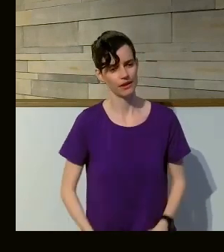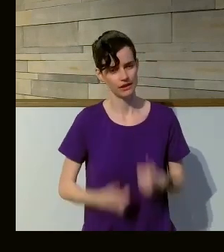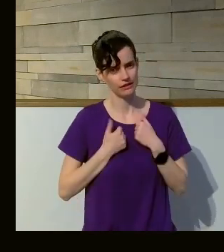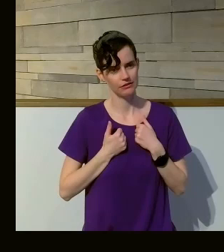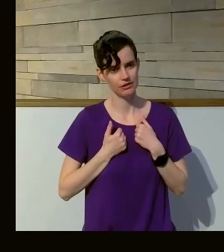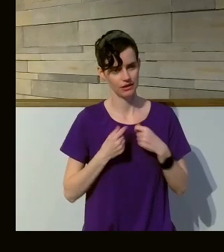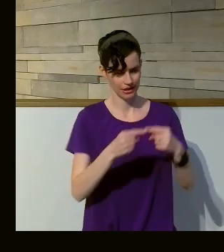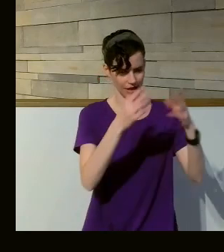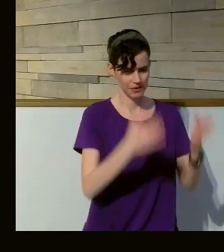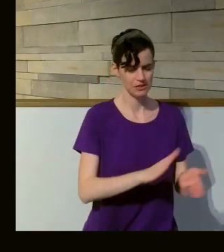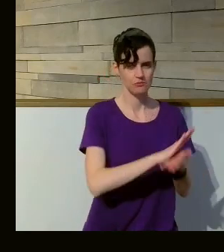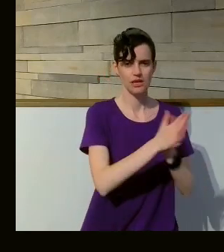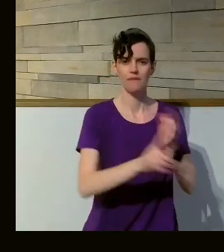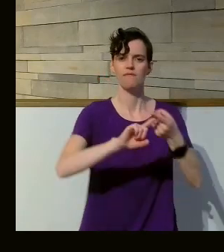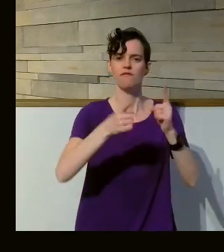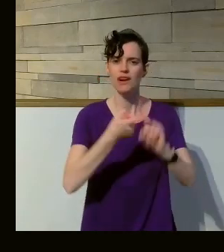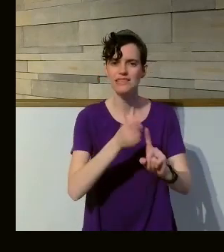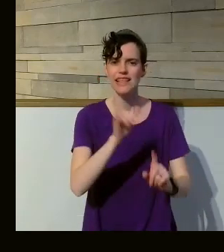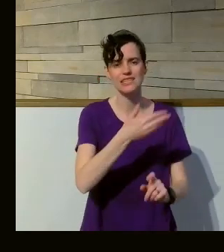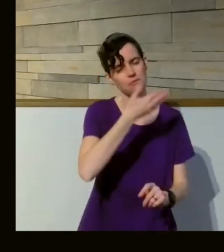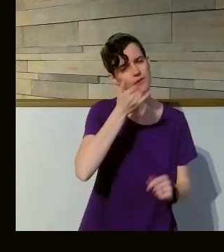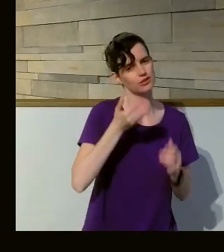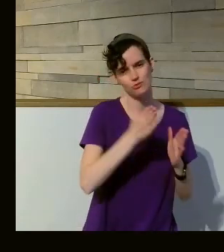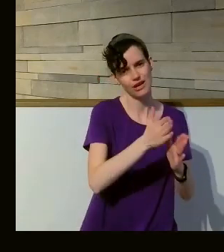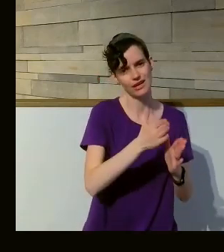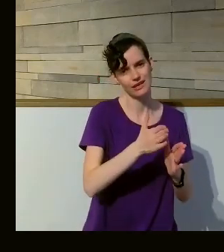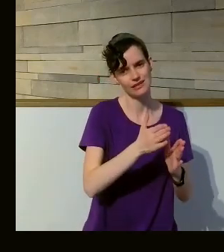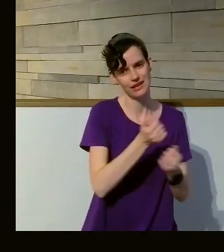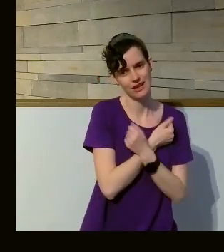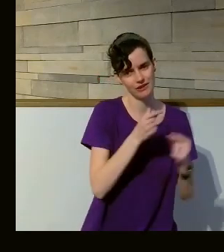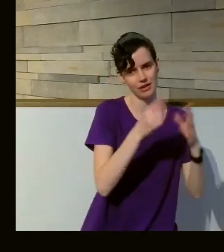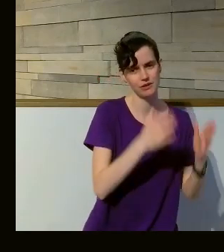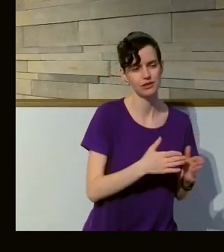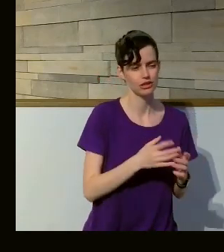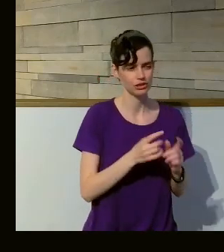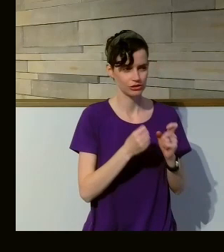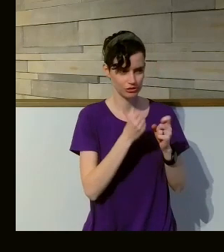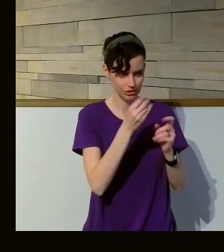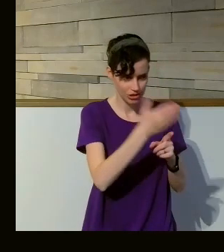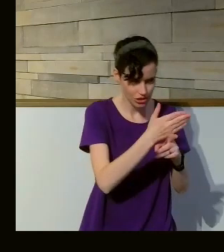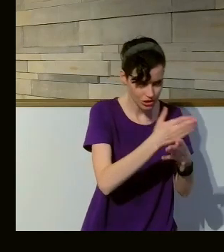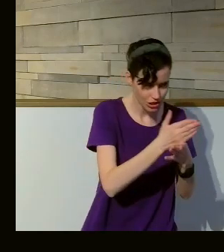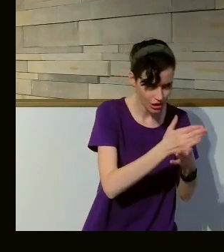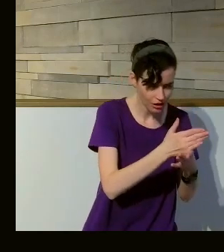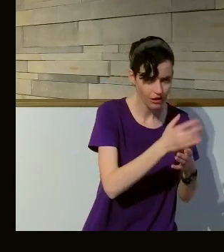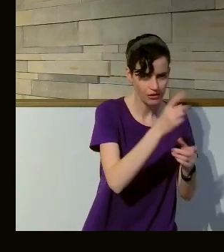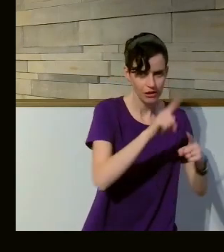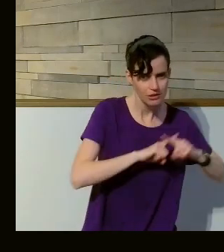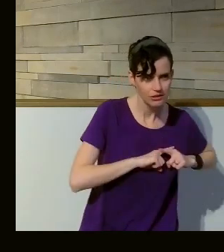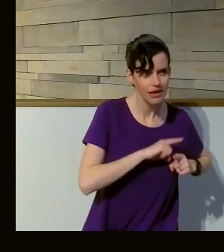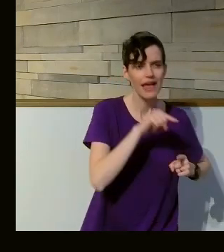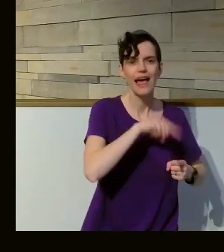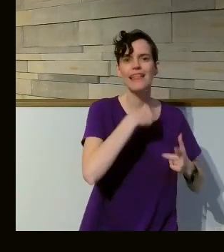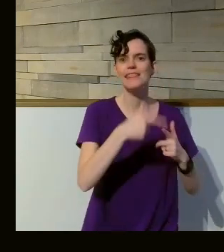turn our enemies into friends. That's the best way to do it. That's the best way to love an enemy. Lead them to Christ, and then they're a brother, then they're a sister. And isn't